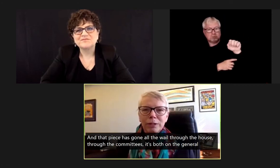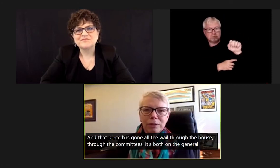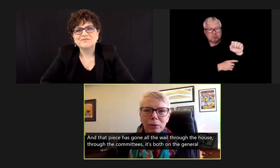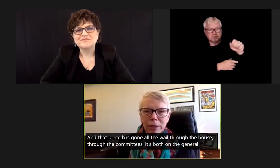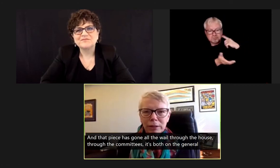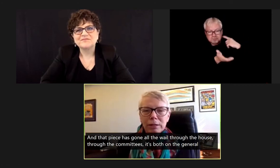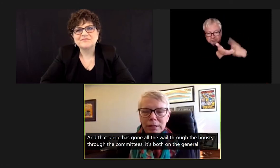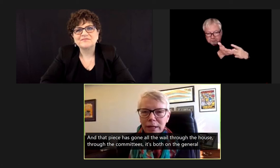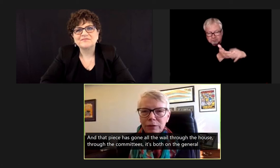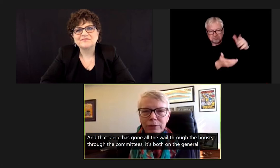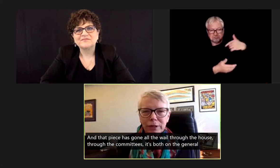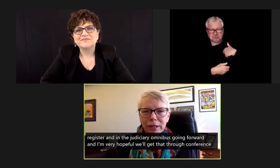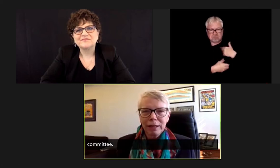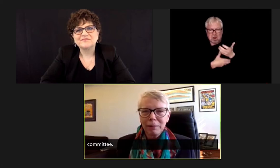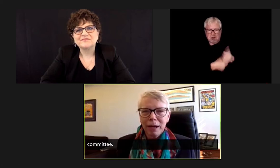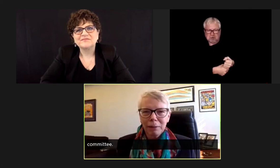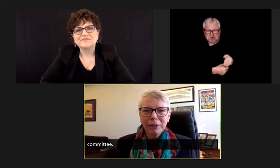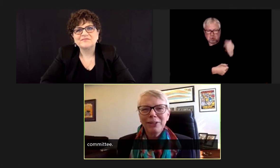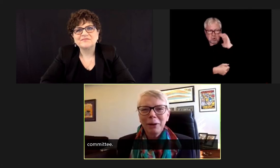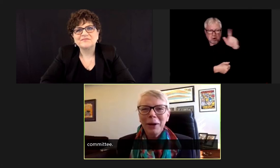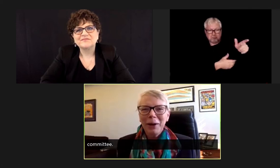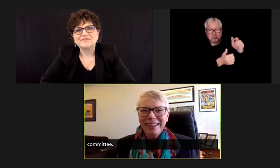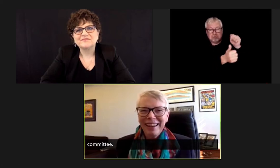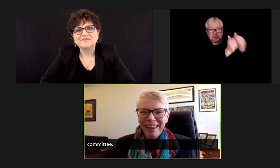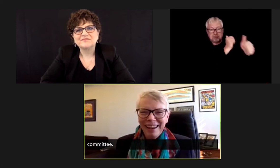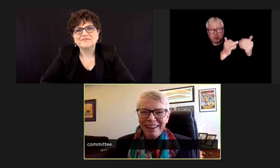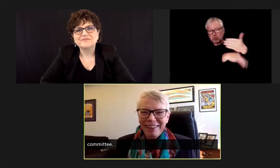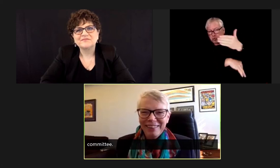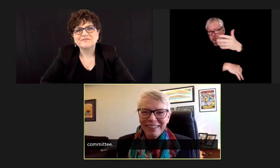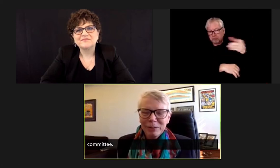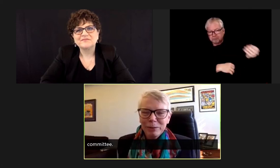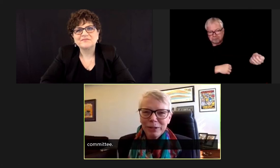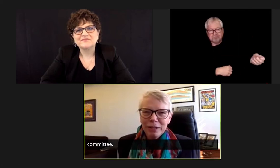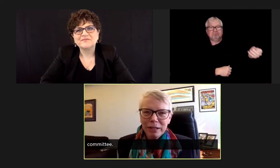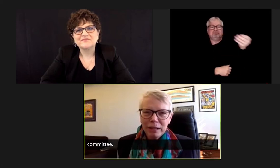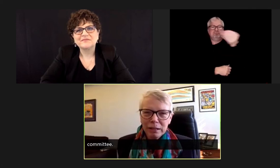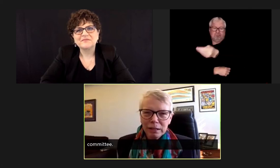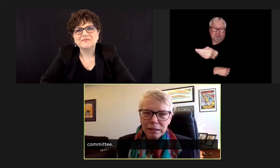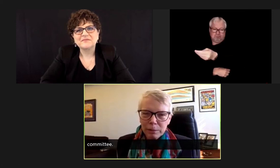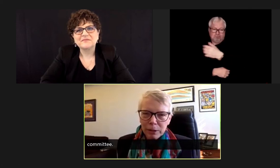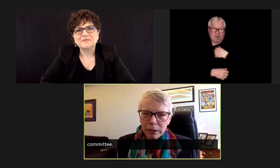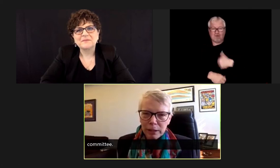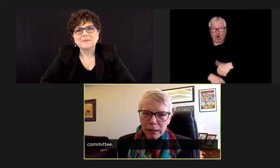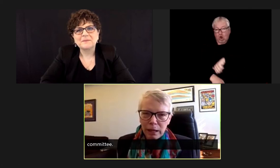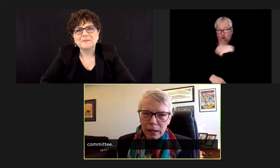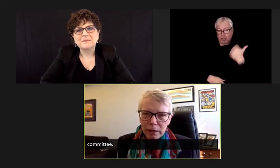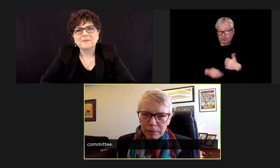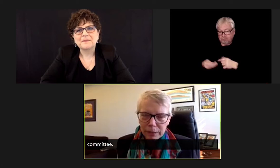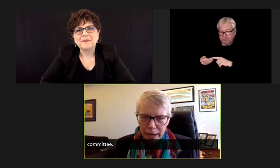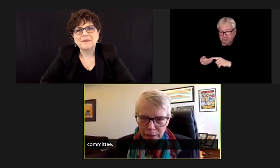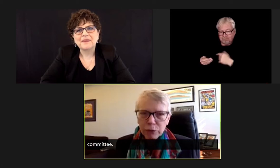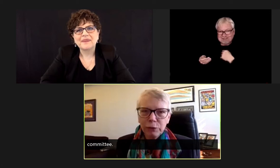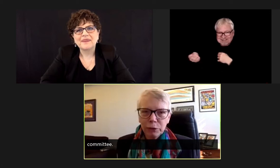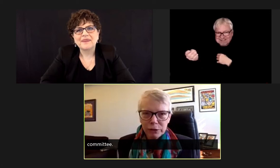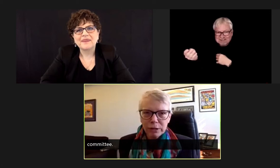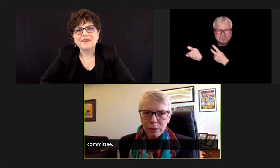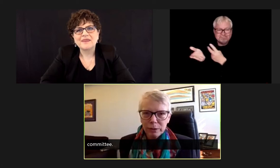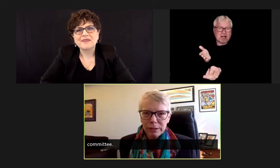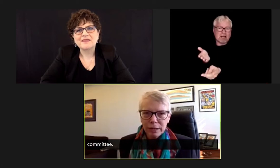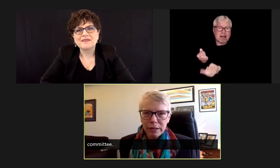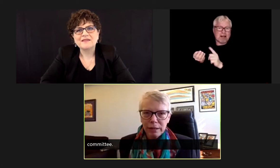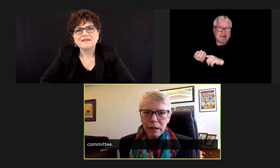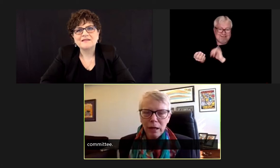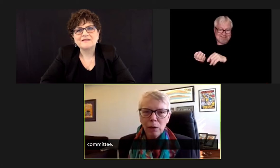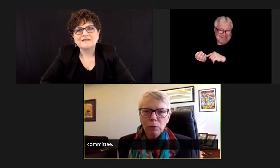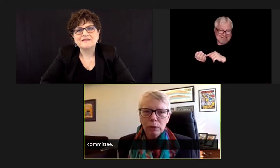other wasn't quite as successful, and I'm not pleased about it. It was the disability, the task force that